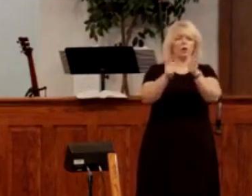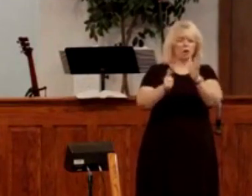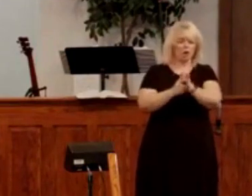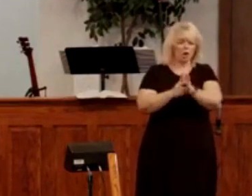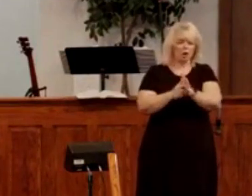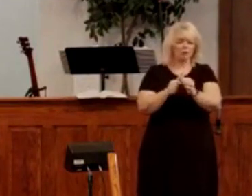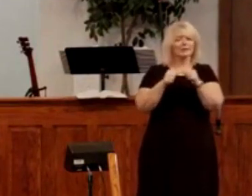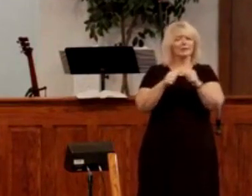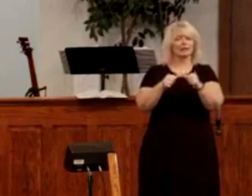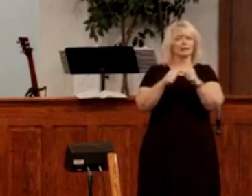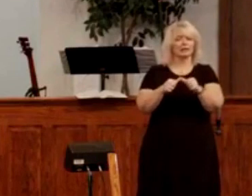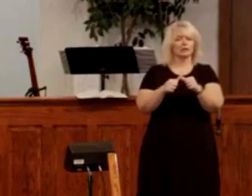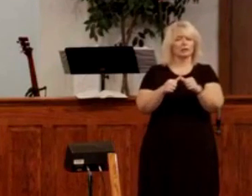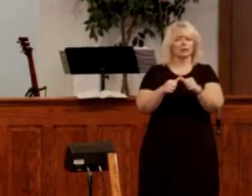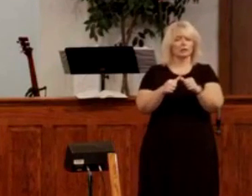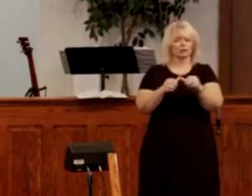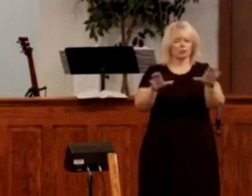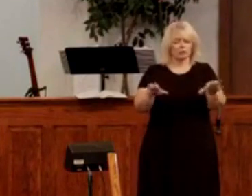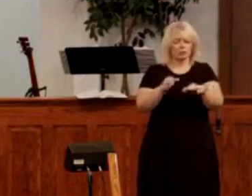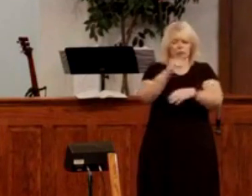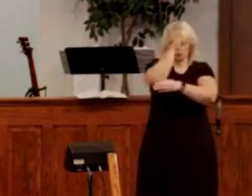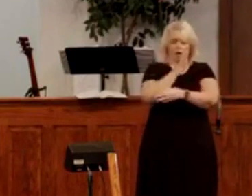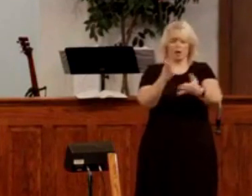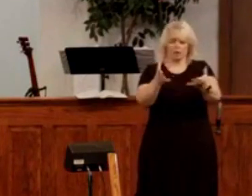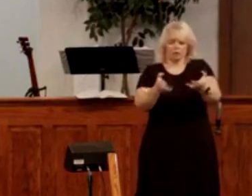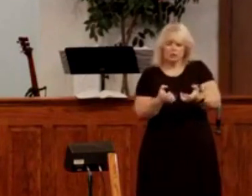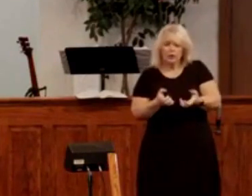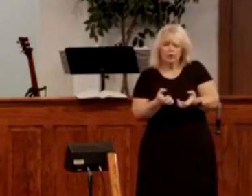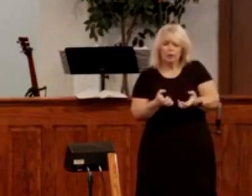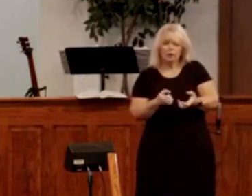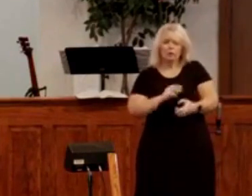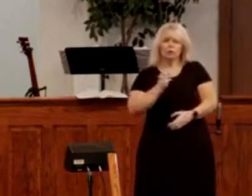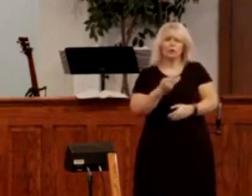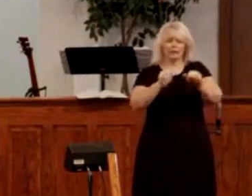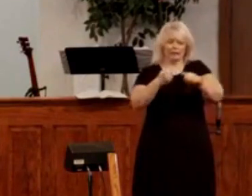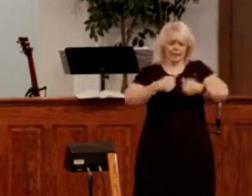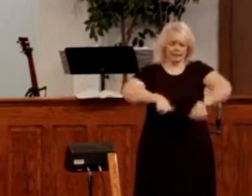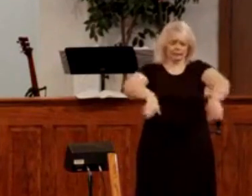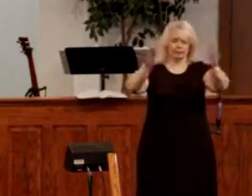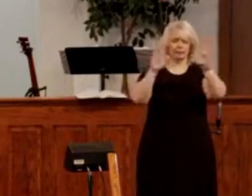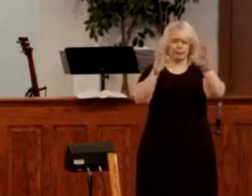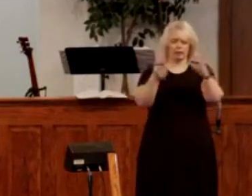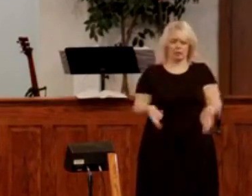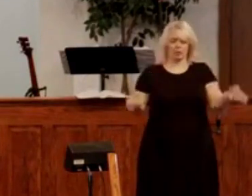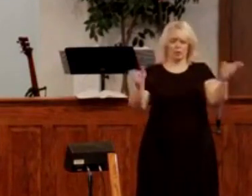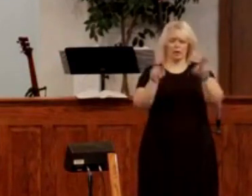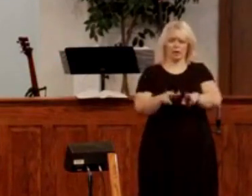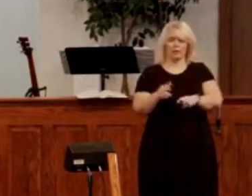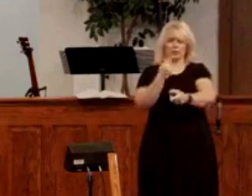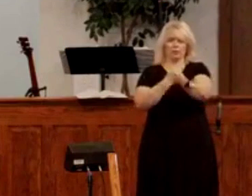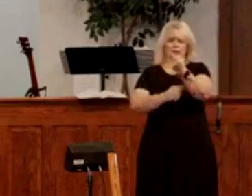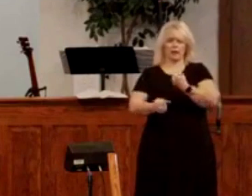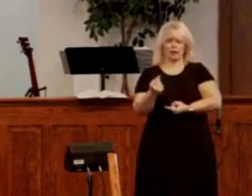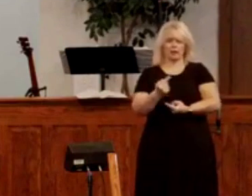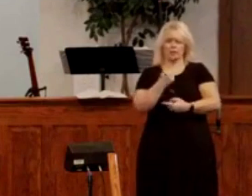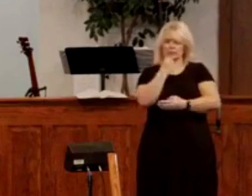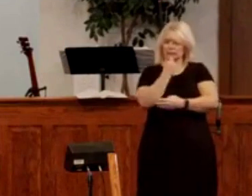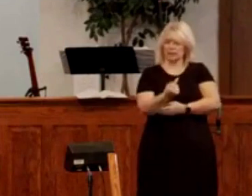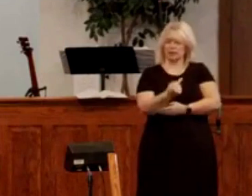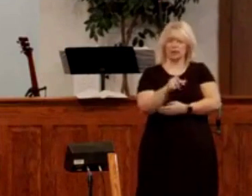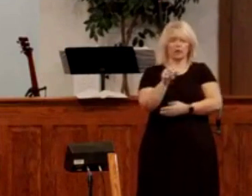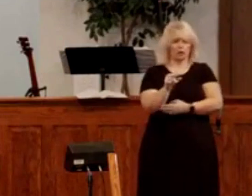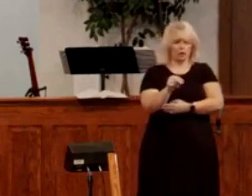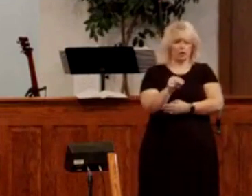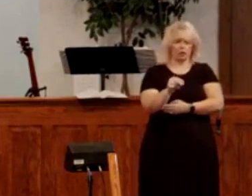still carry out the will of God. So we're good. We can submit. What happens, though, when they come to the door and say, no, now you're going to have to